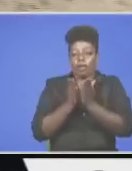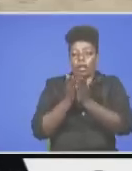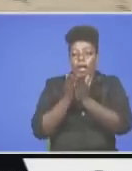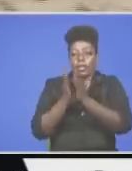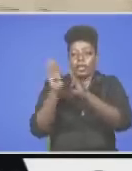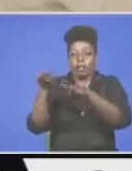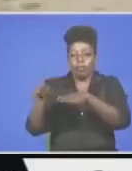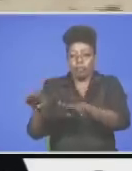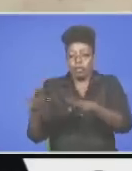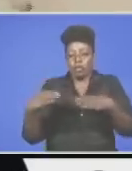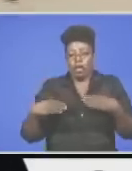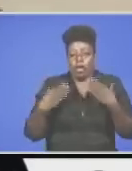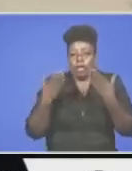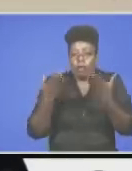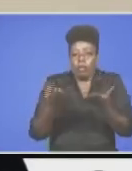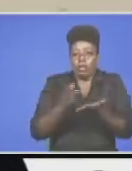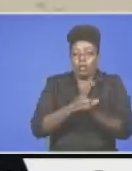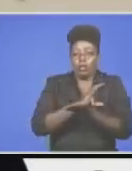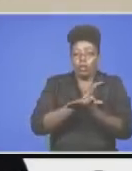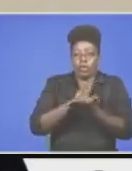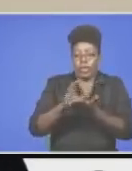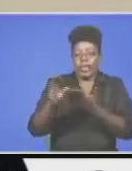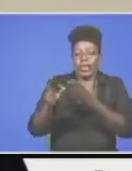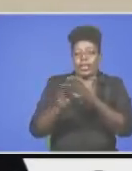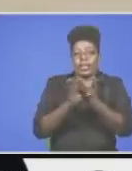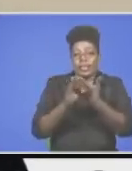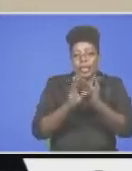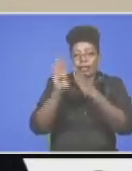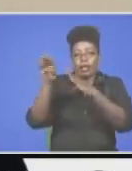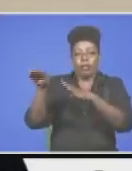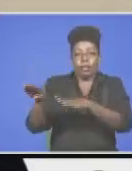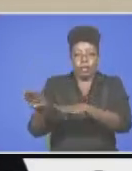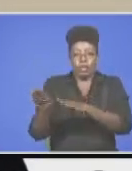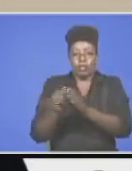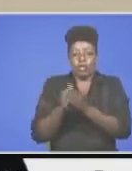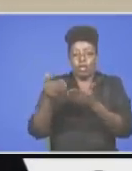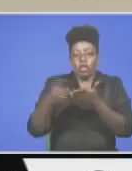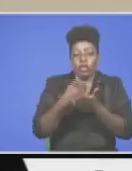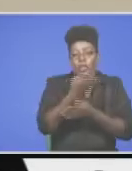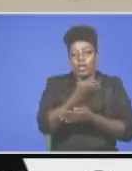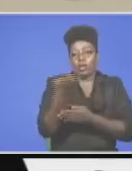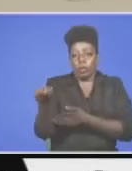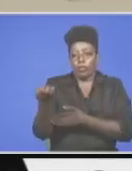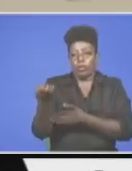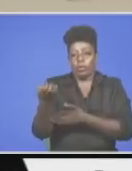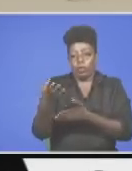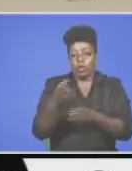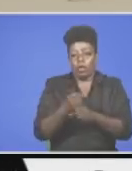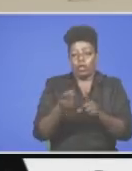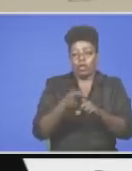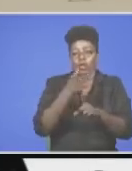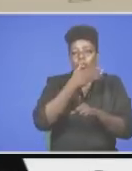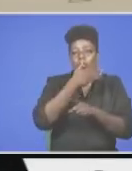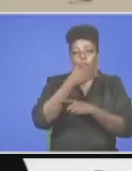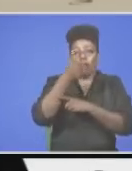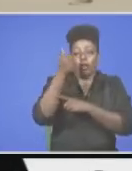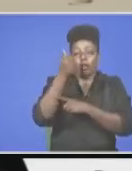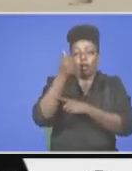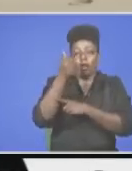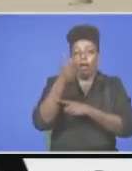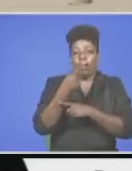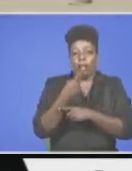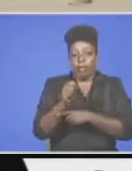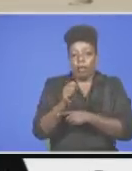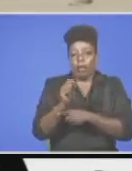Authority remains committed to clean and safe beaches nationwide. Some new equipment was purchased recently to enhance the beaches. Chairman